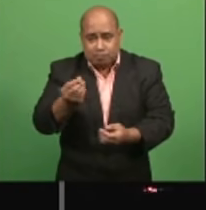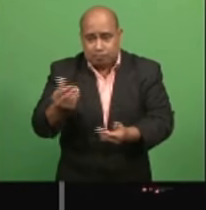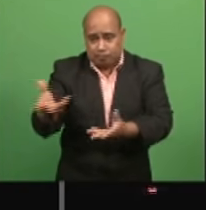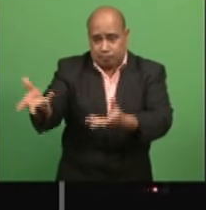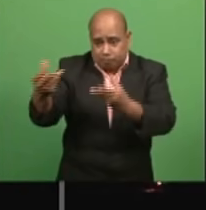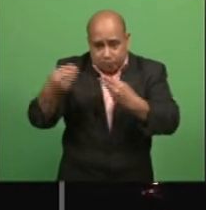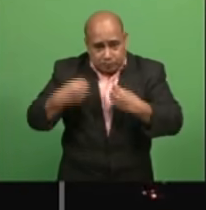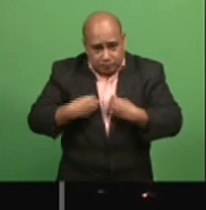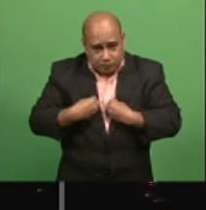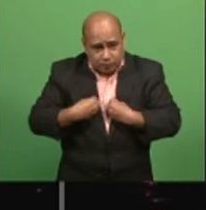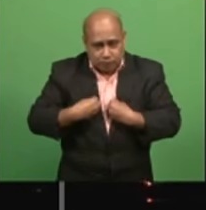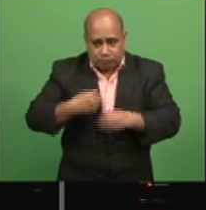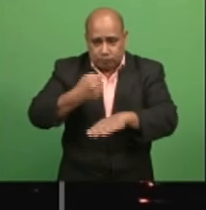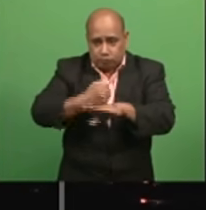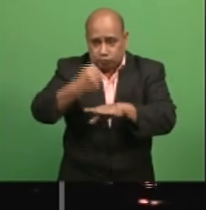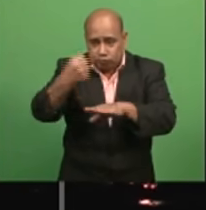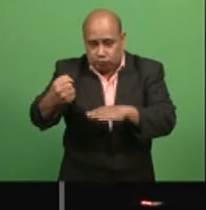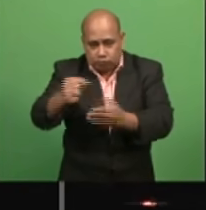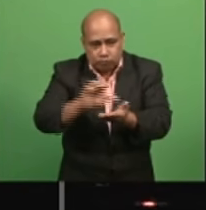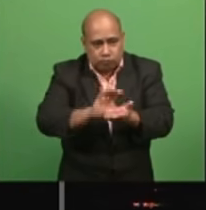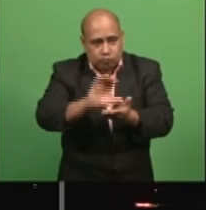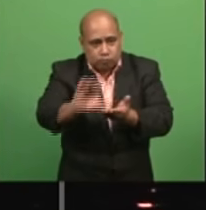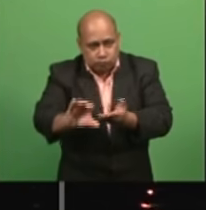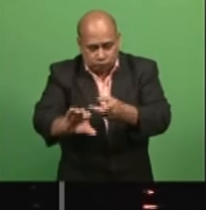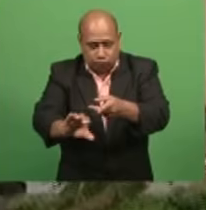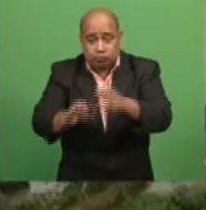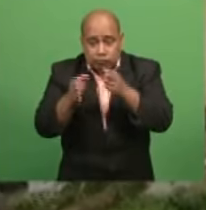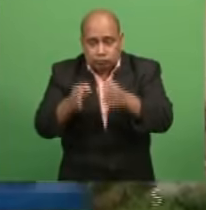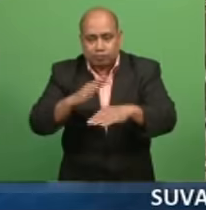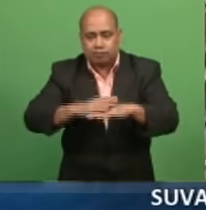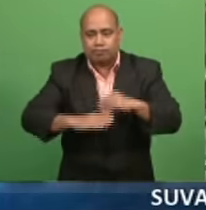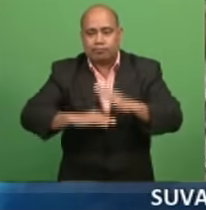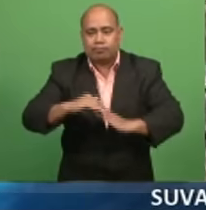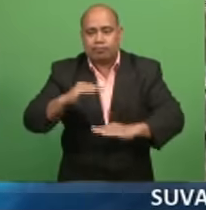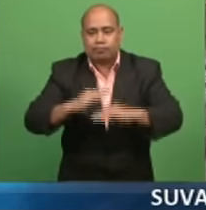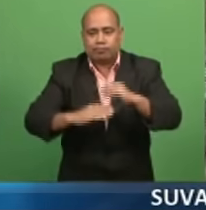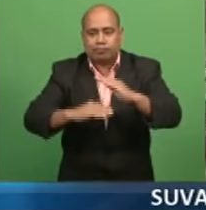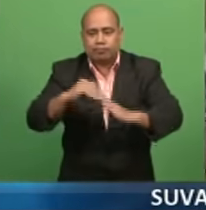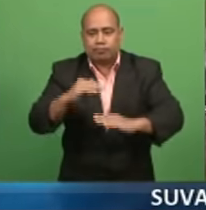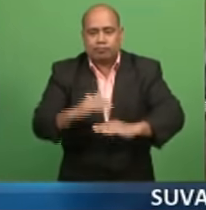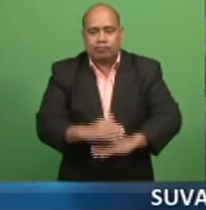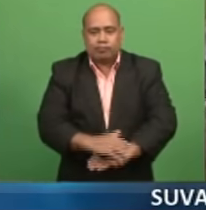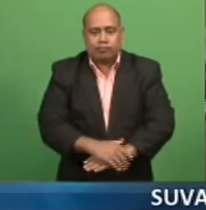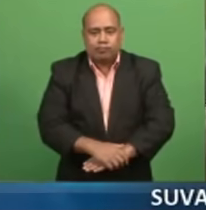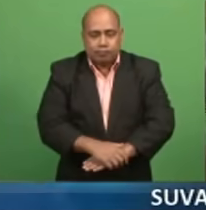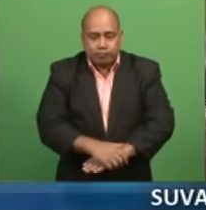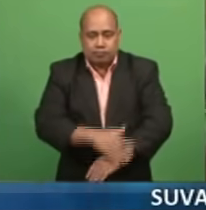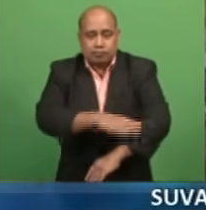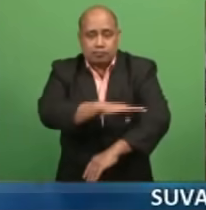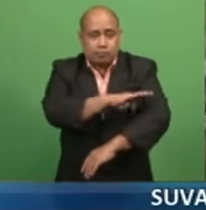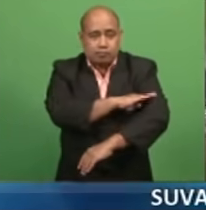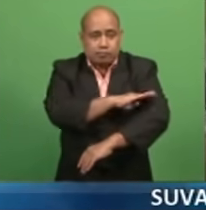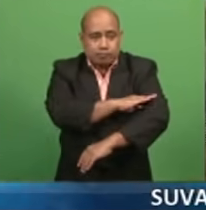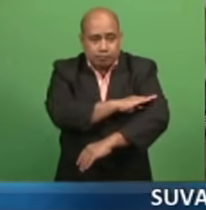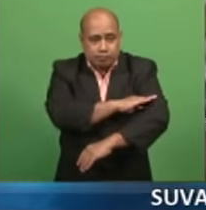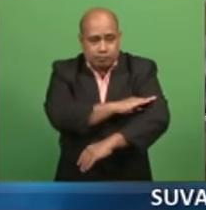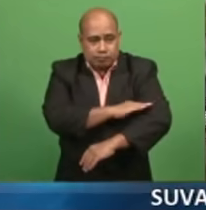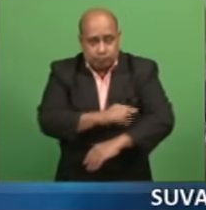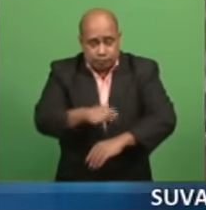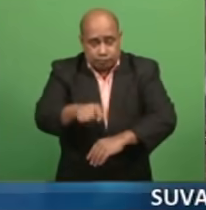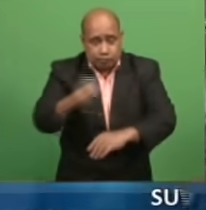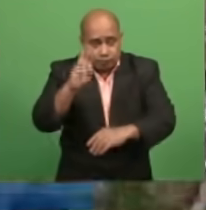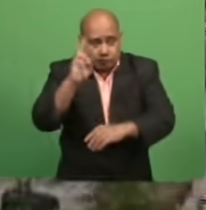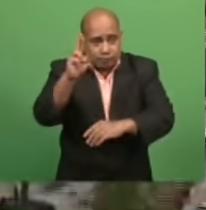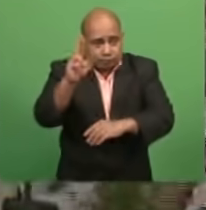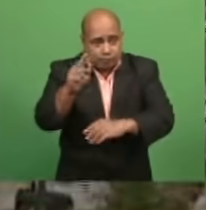building materials. Ritika Pratap with the details. The Prime Minister says under the Rural Housing Assistance Program, the Ministry